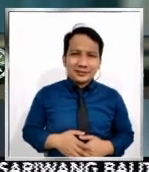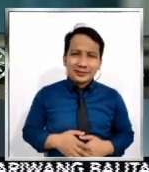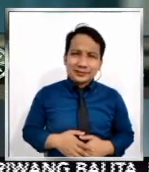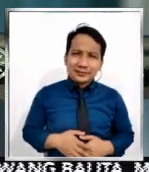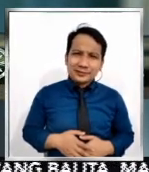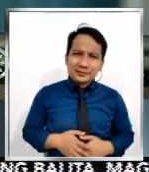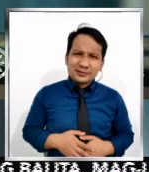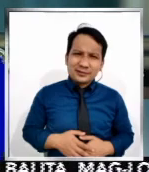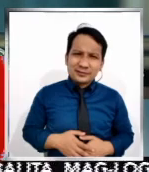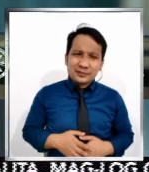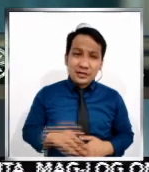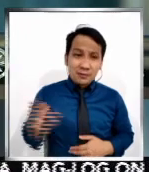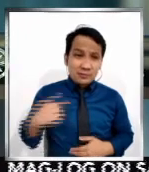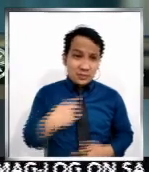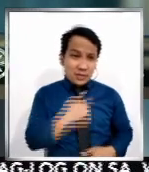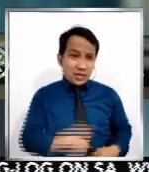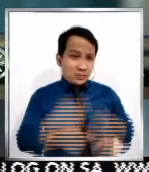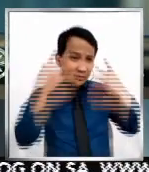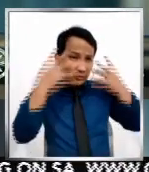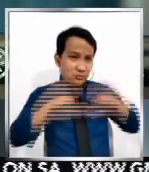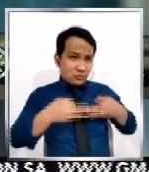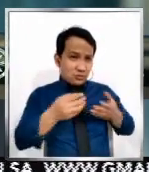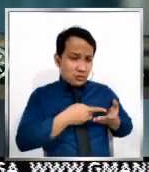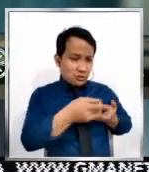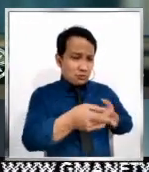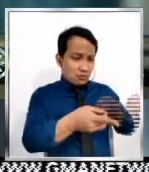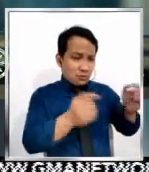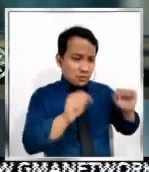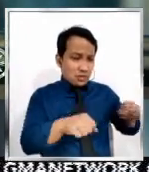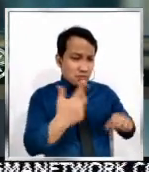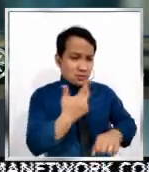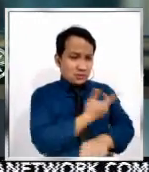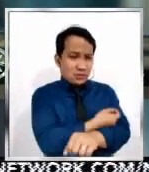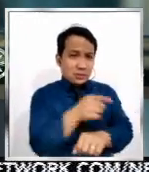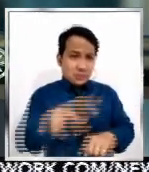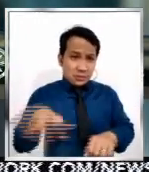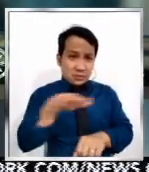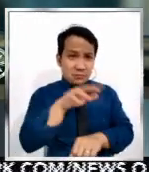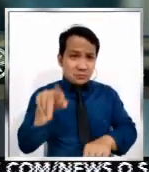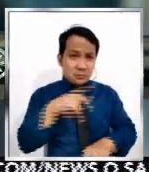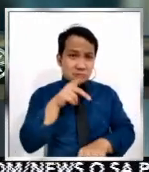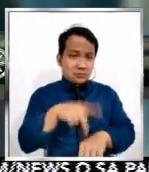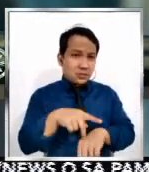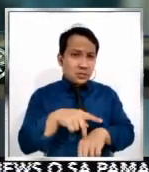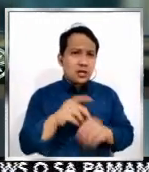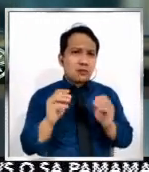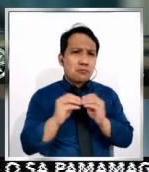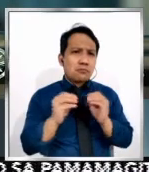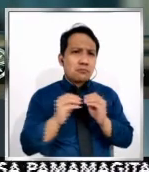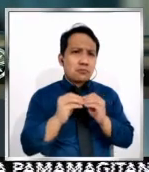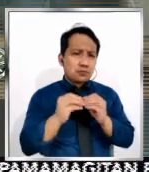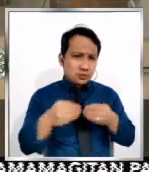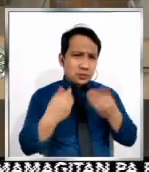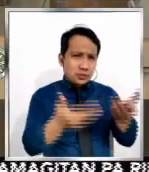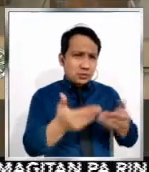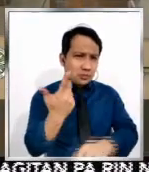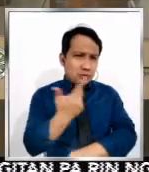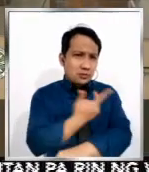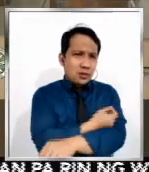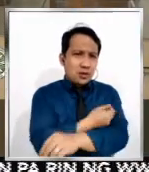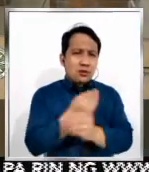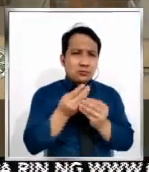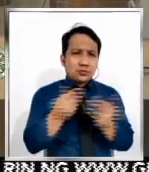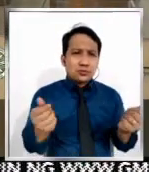China has decided to donate vaccines to the Philippines, and more Chinese vaccines procured by the Philippine